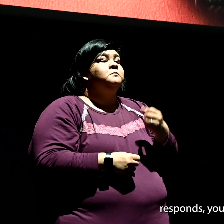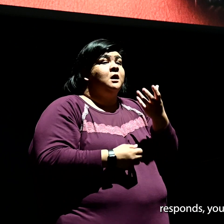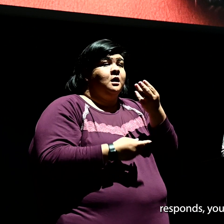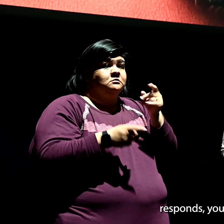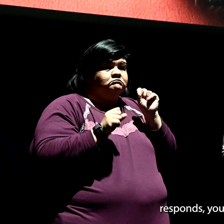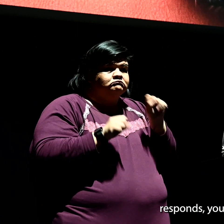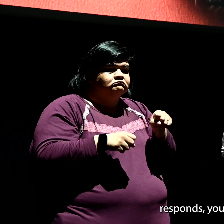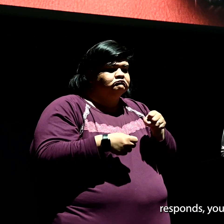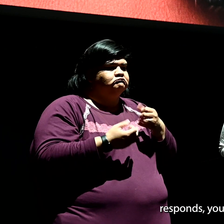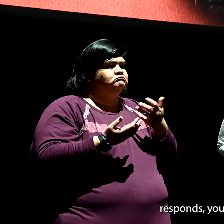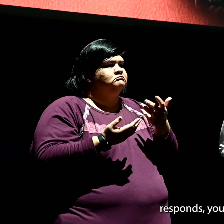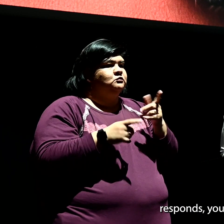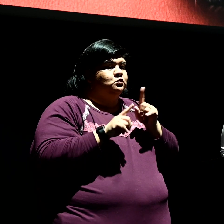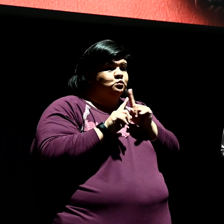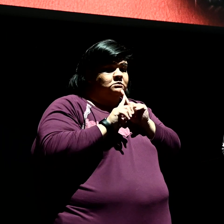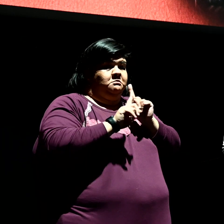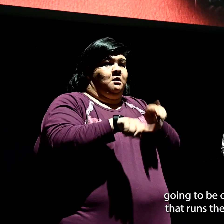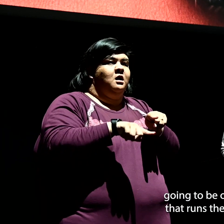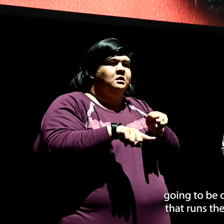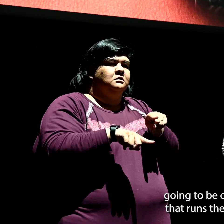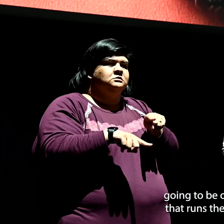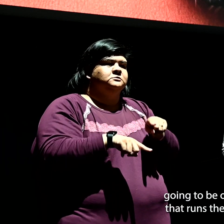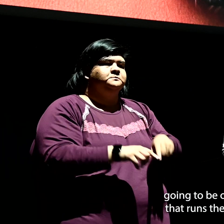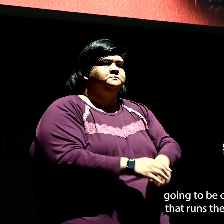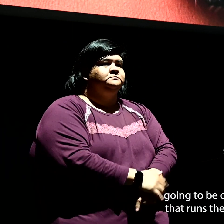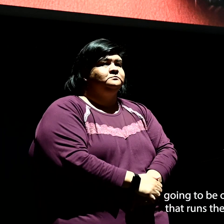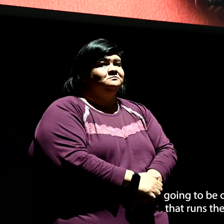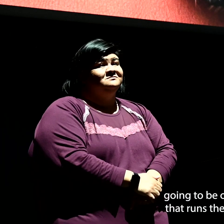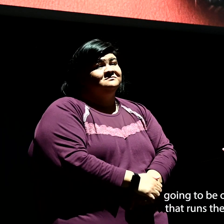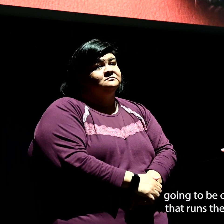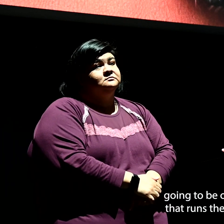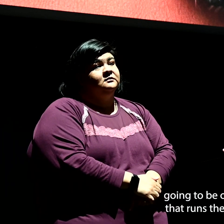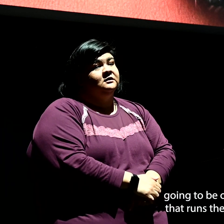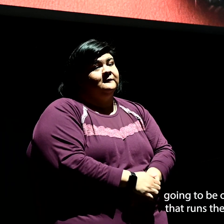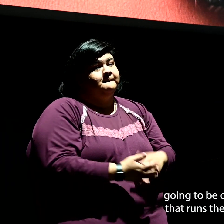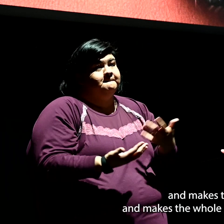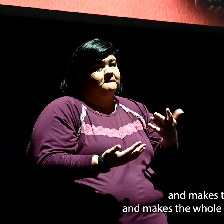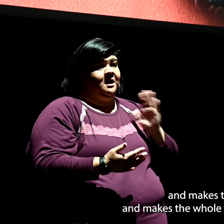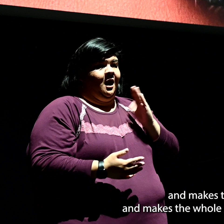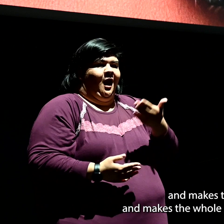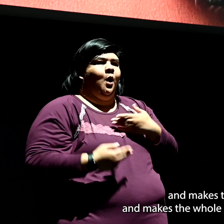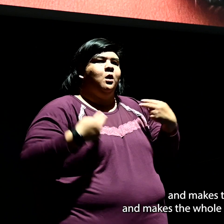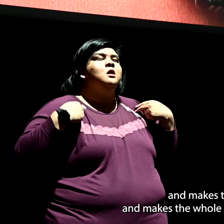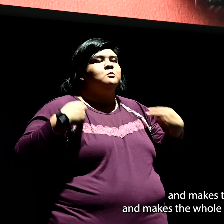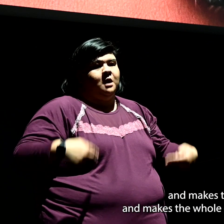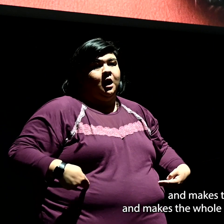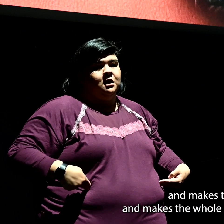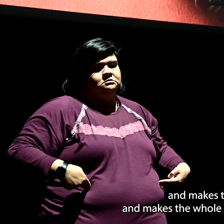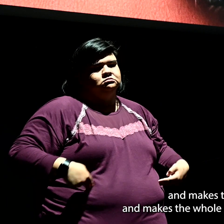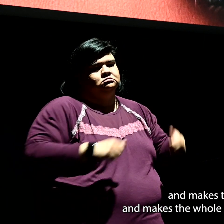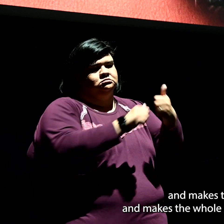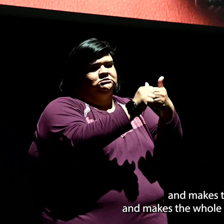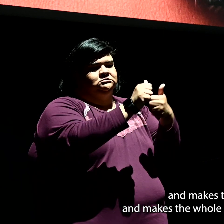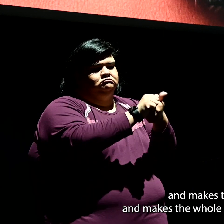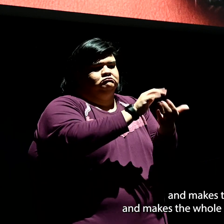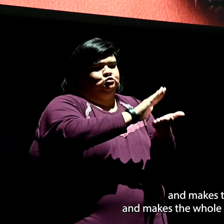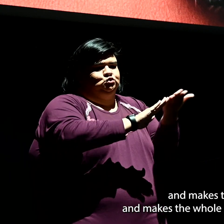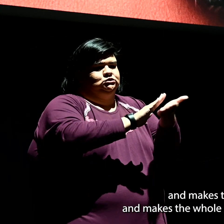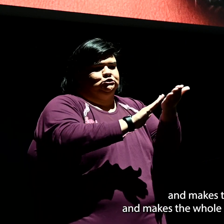Respond, you know, it's going to be our humanity that runs these machines and makes them ethical